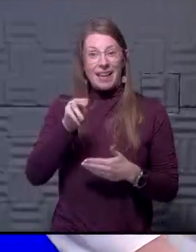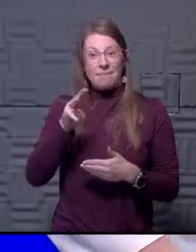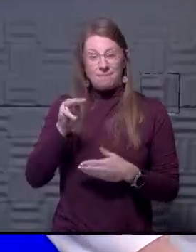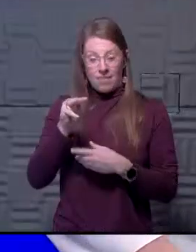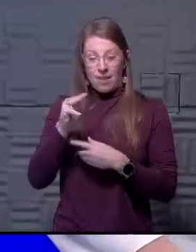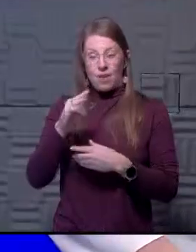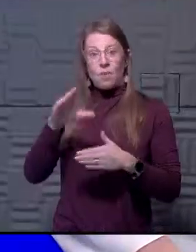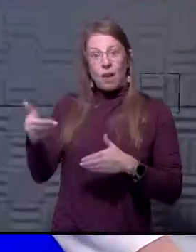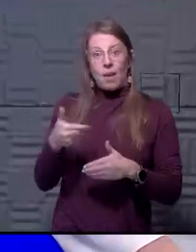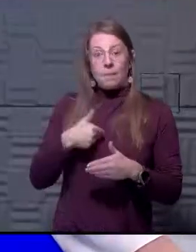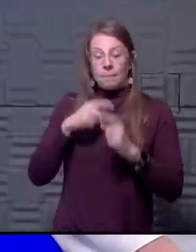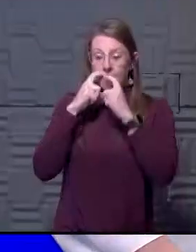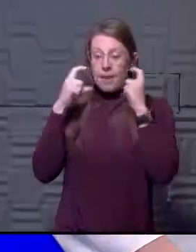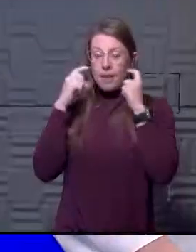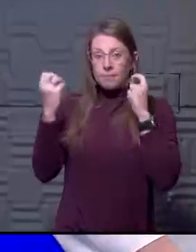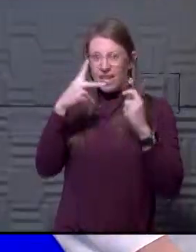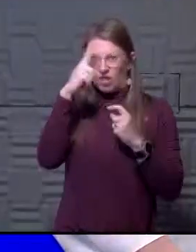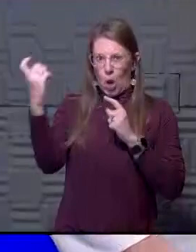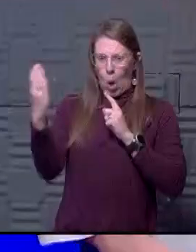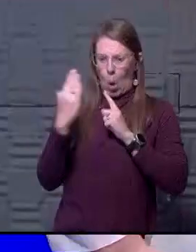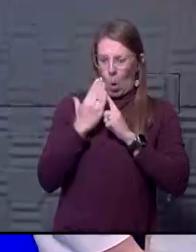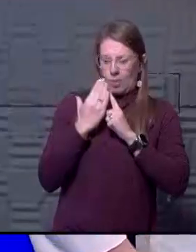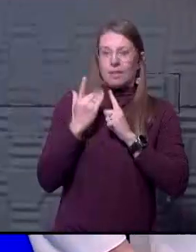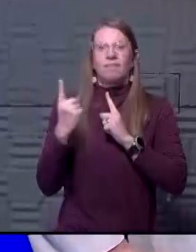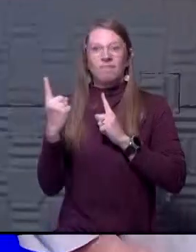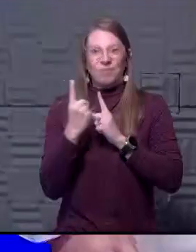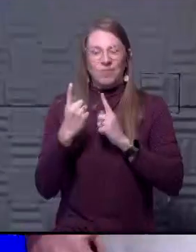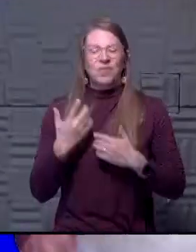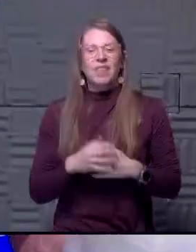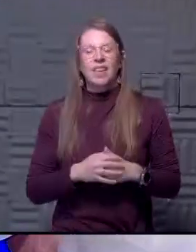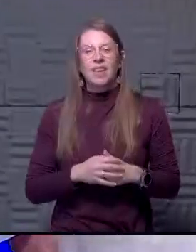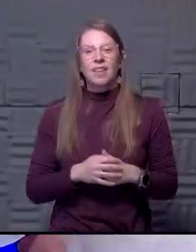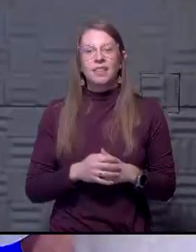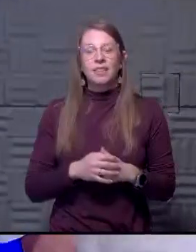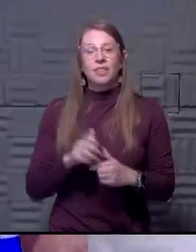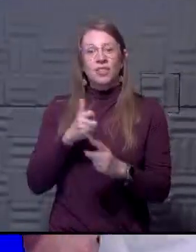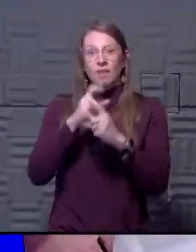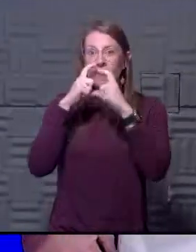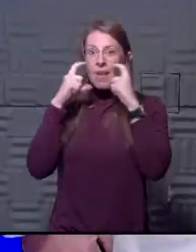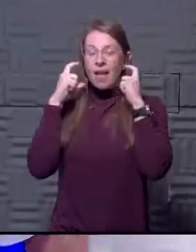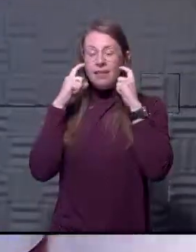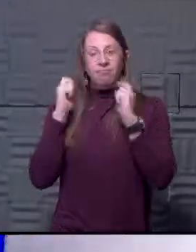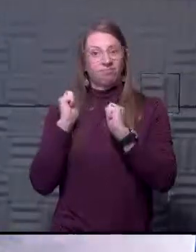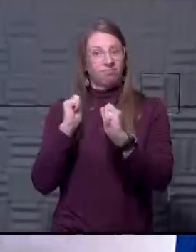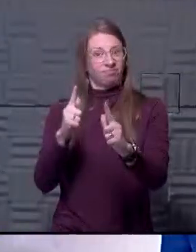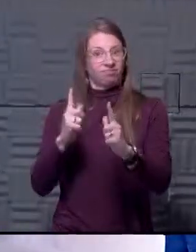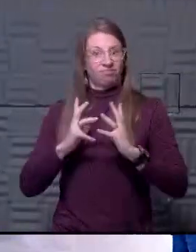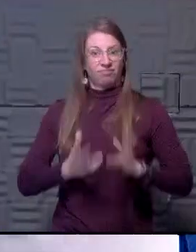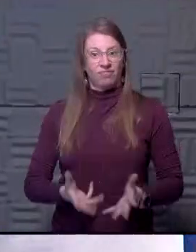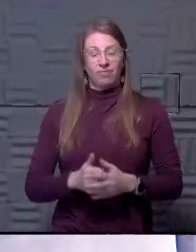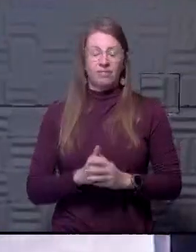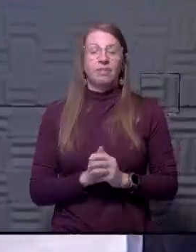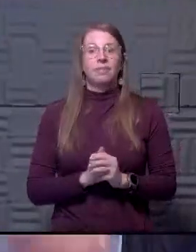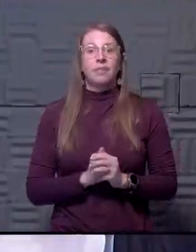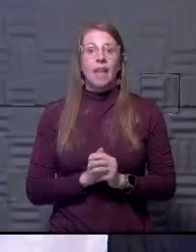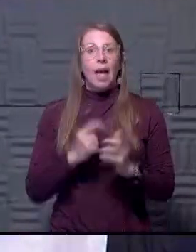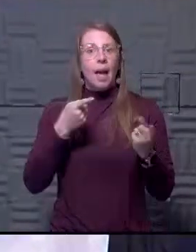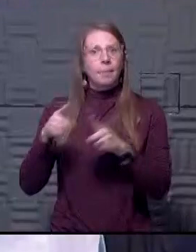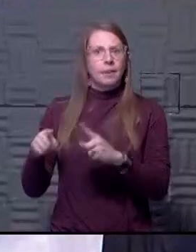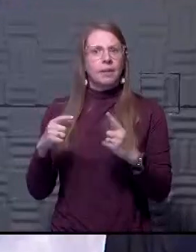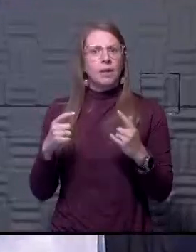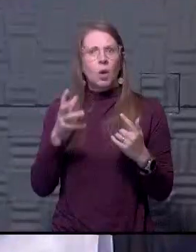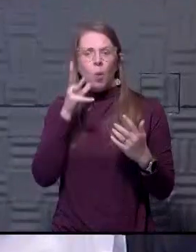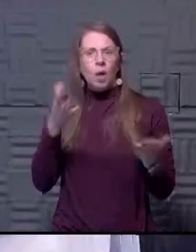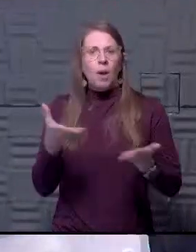I'm going to put my mask back on too because you're coming close. Absolutely. So here we go. You've got a mask on. So talk to us a little bit about what's going to happen here.